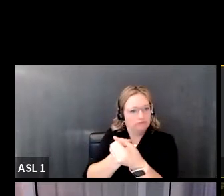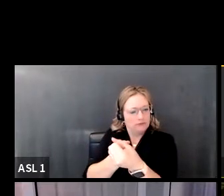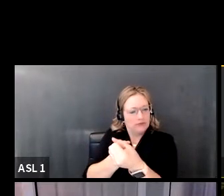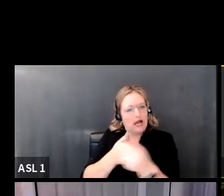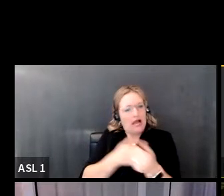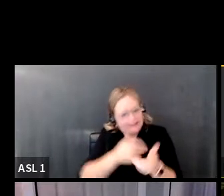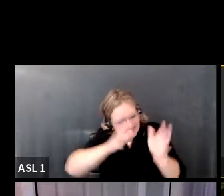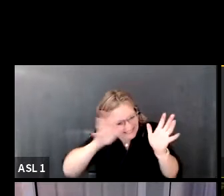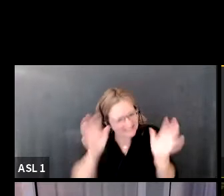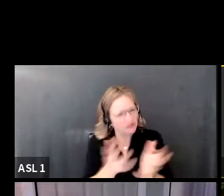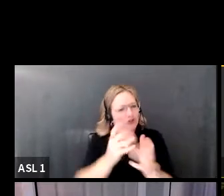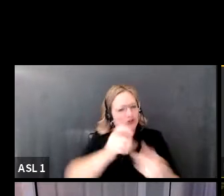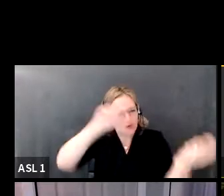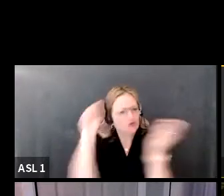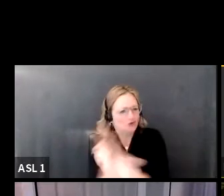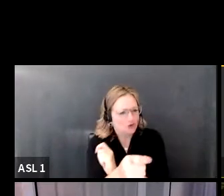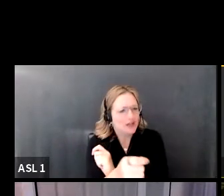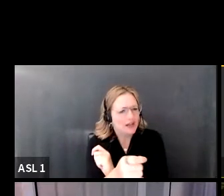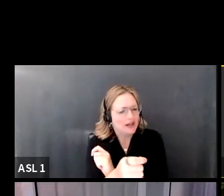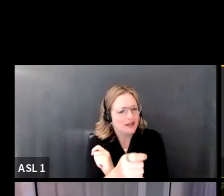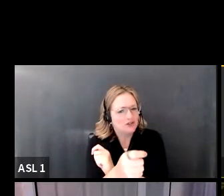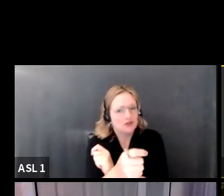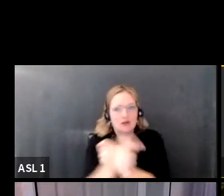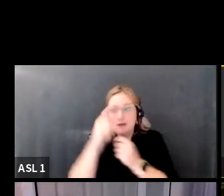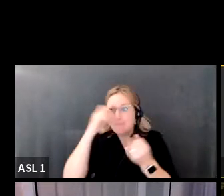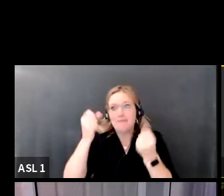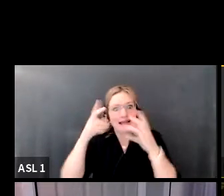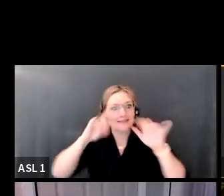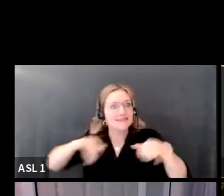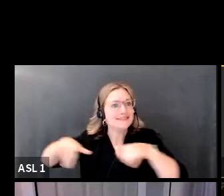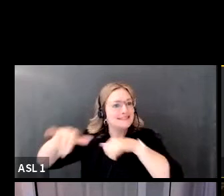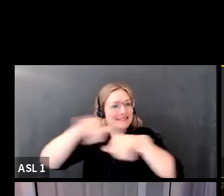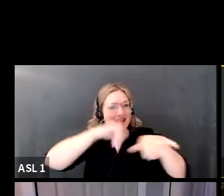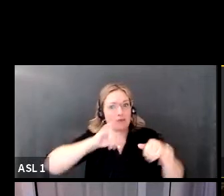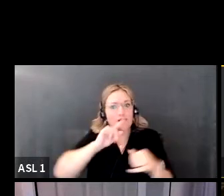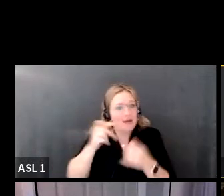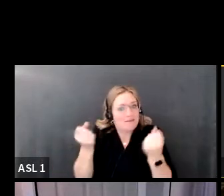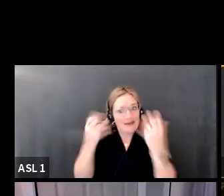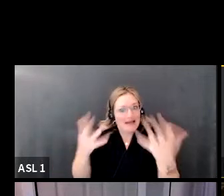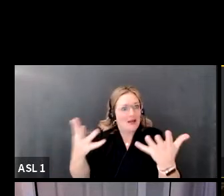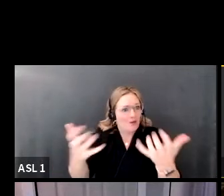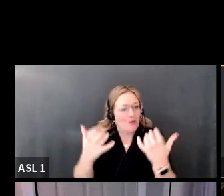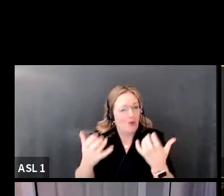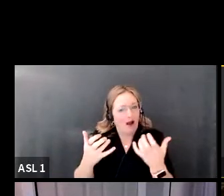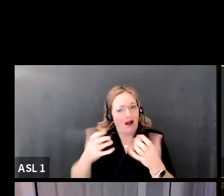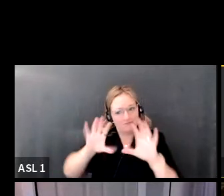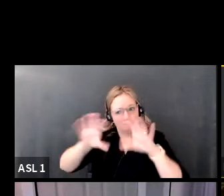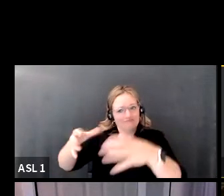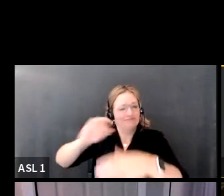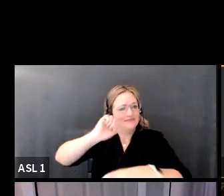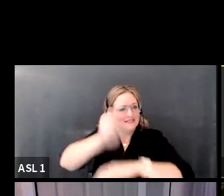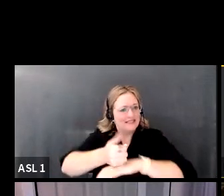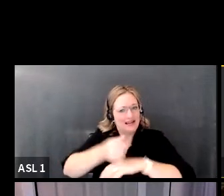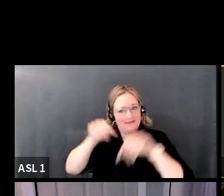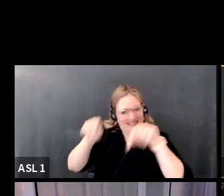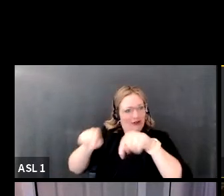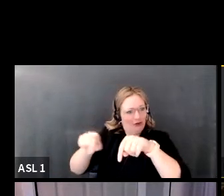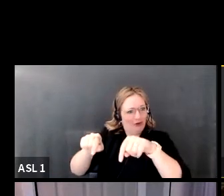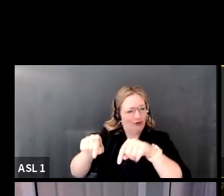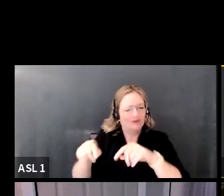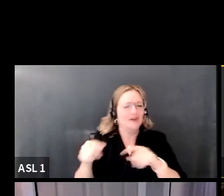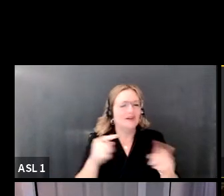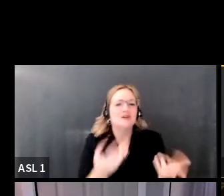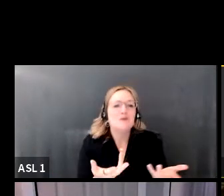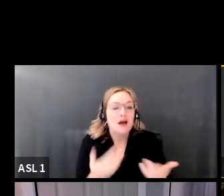changes now uh which which is where i think we a lot of us want to end up anyway uh i you know talking to some uh